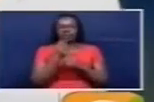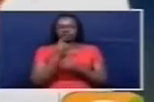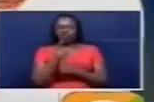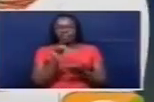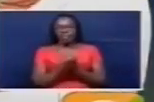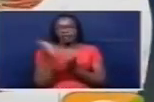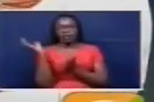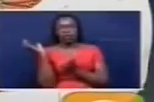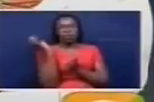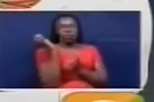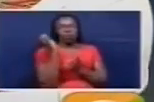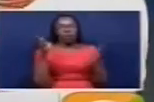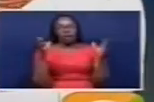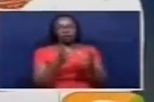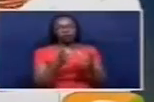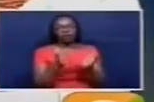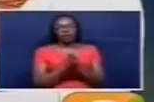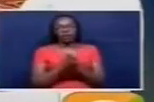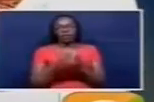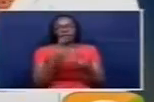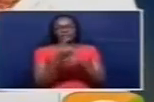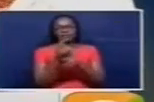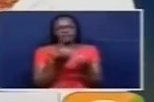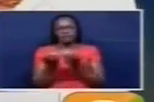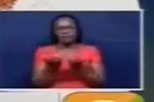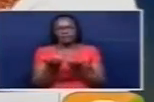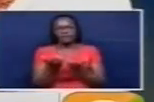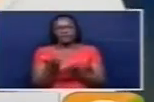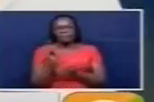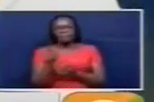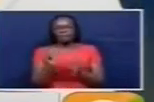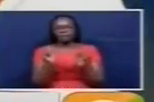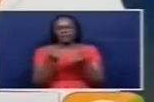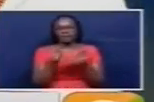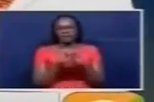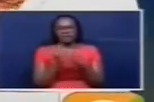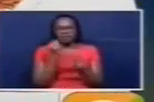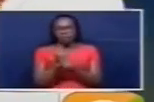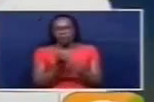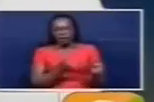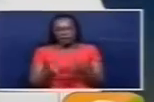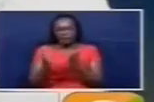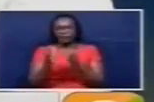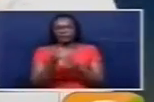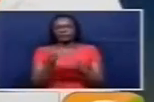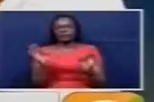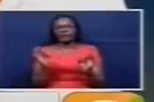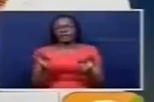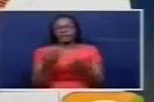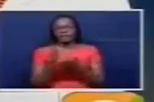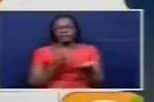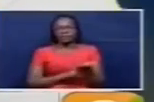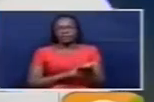Nairobi can coexist. Uh-huh. Because every single day, hawking is a problem that happens everywhere. In New York, you can find hawkers in the streets. Do we close the street for a particular hours?